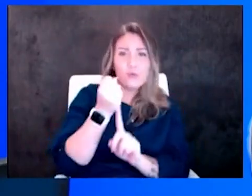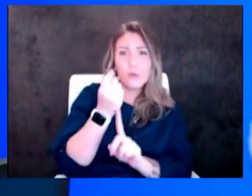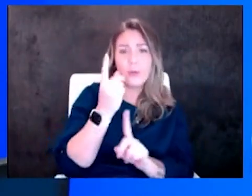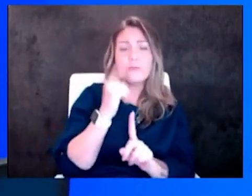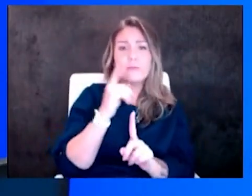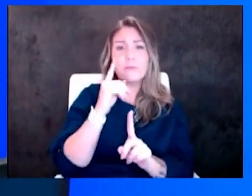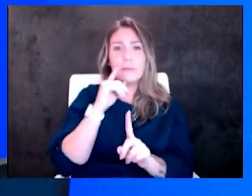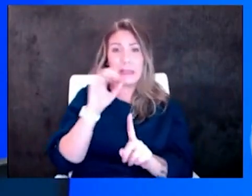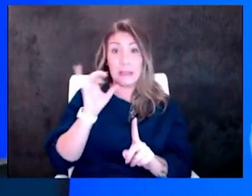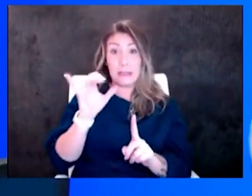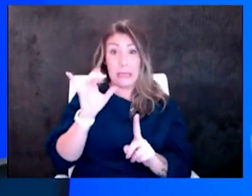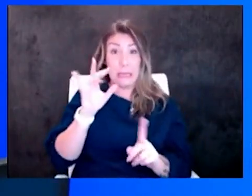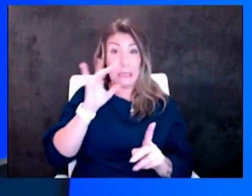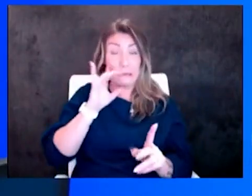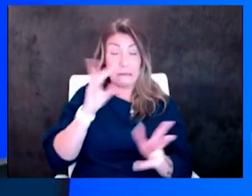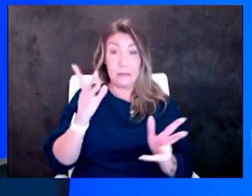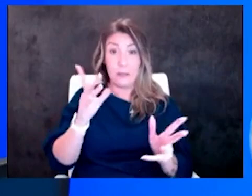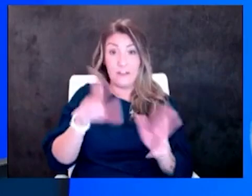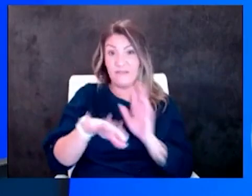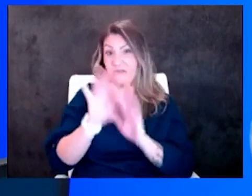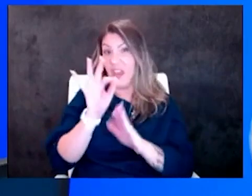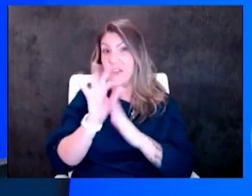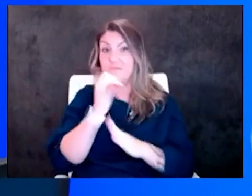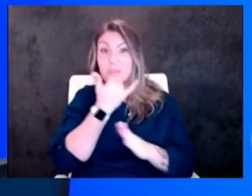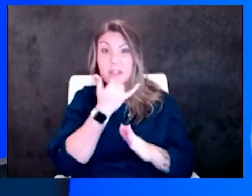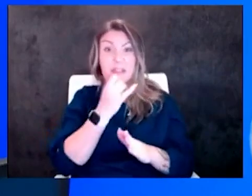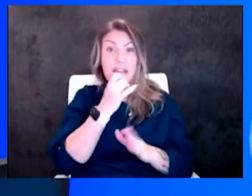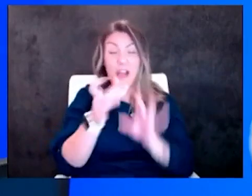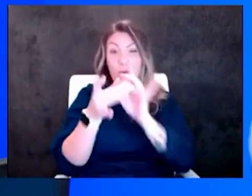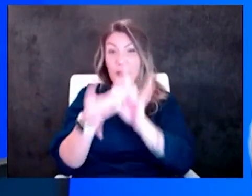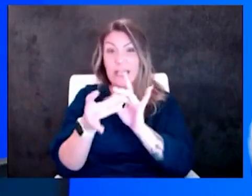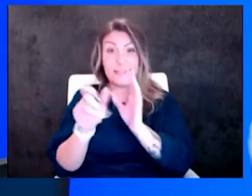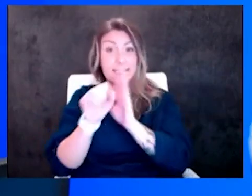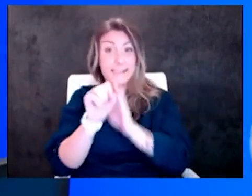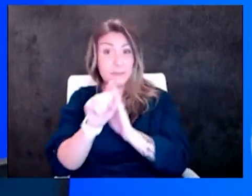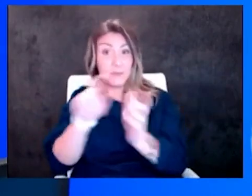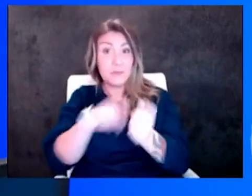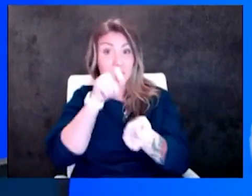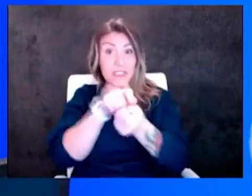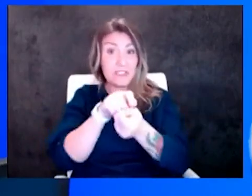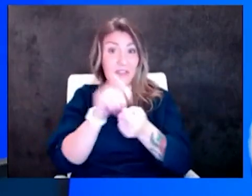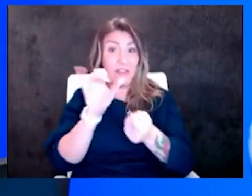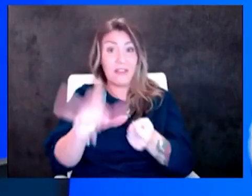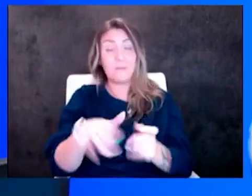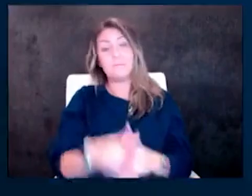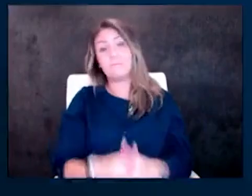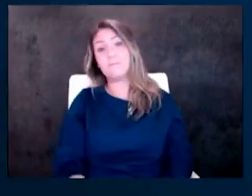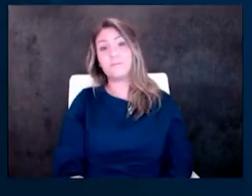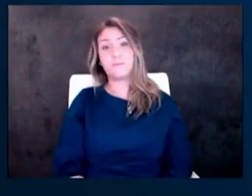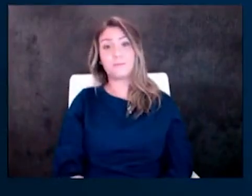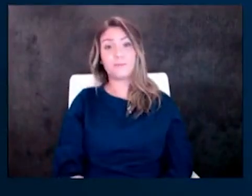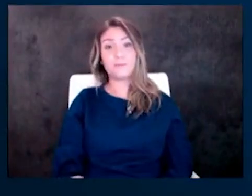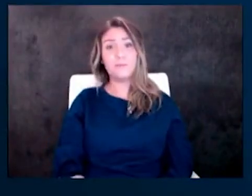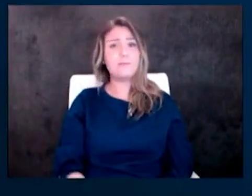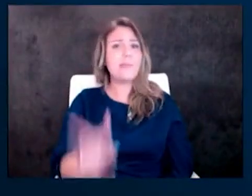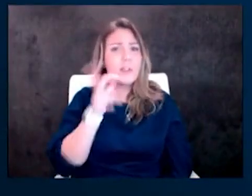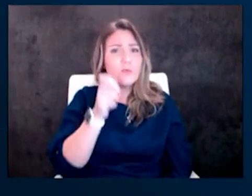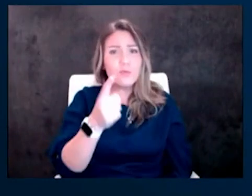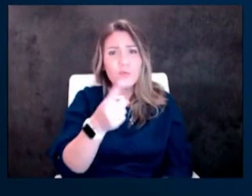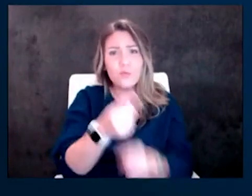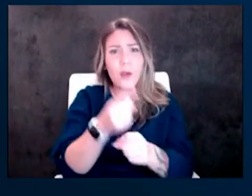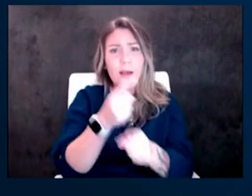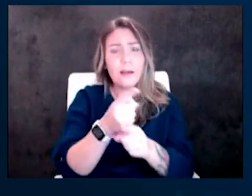attention incidentally, not related to a symptom specific to the aneurysm. Did I hear you right, Dr. Ebersol? Did you say not